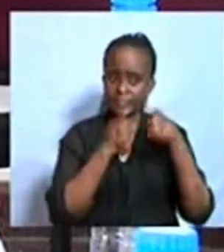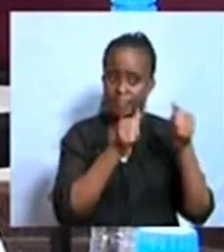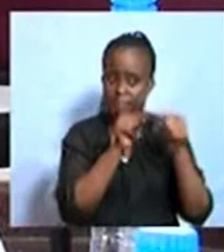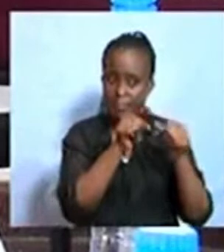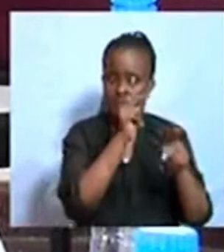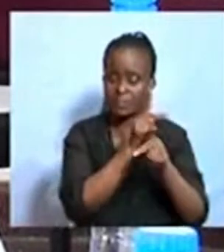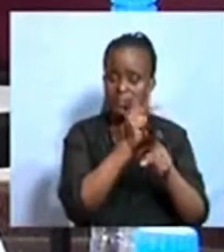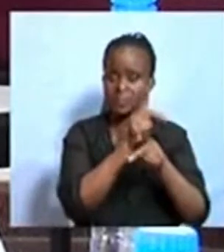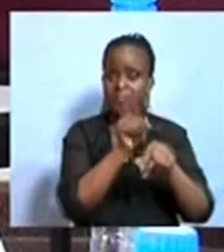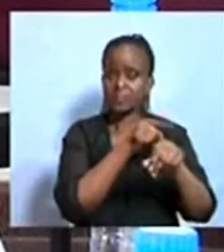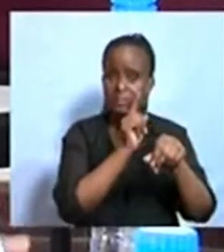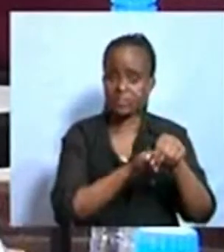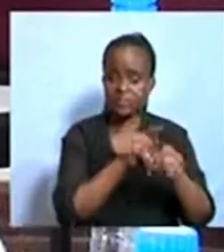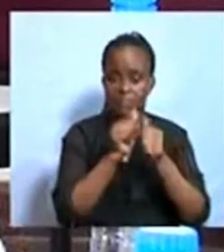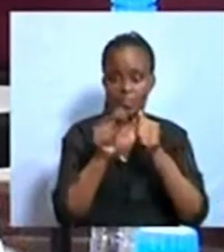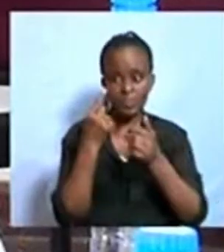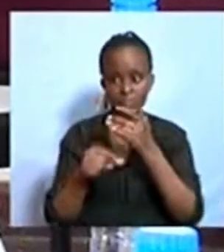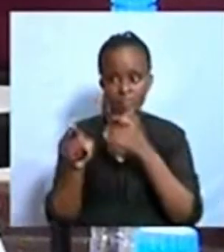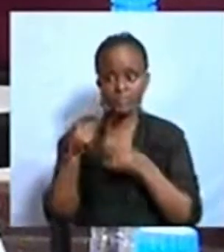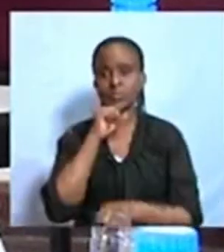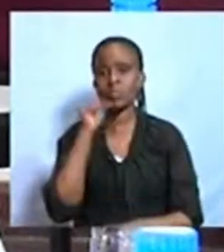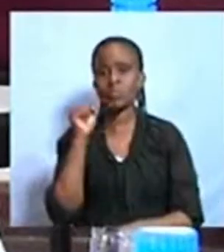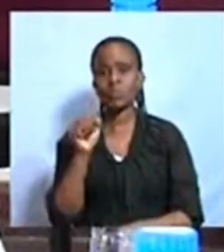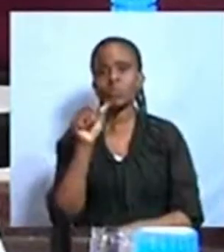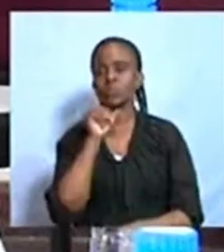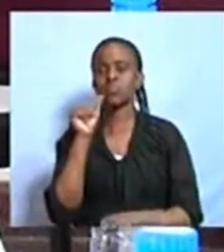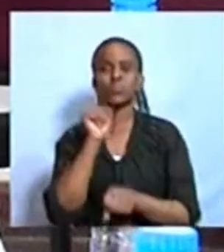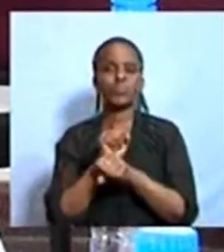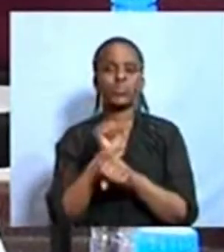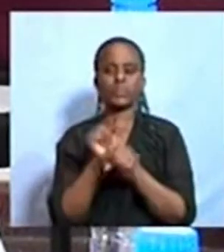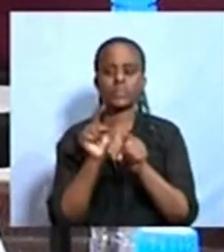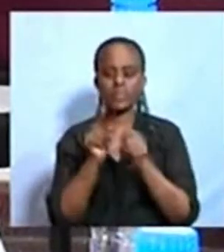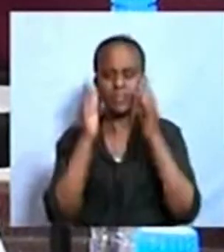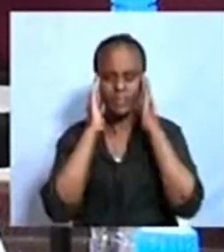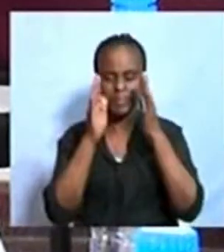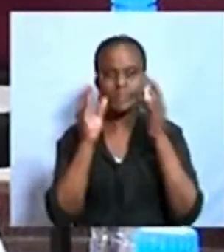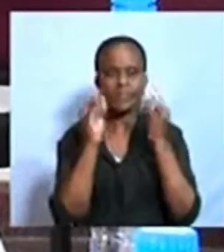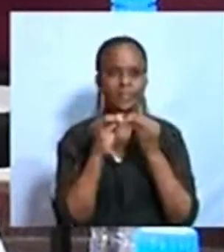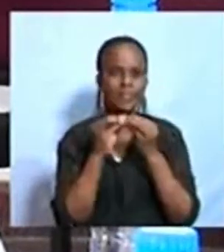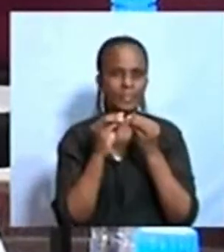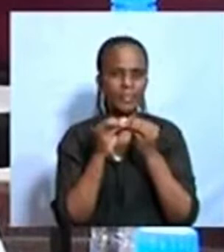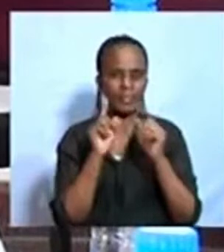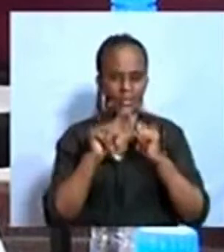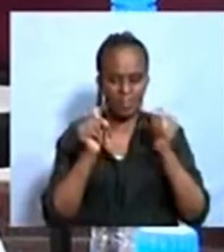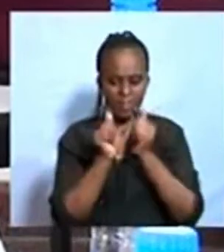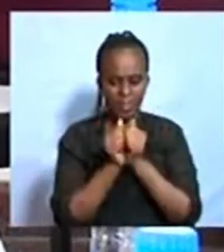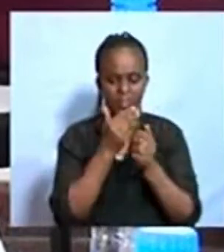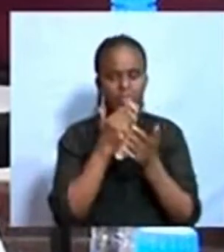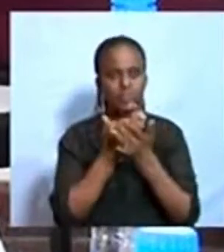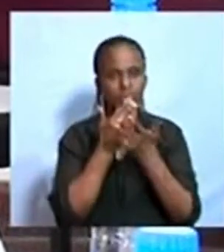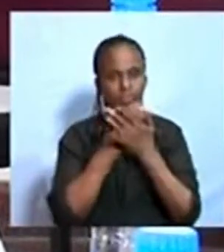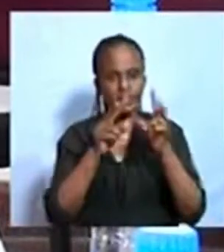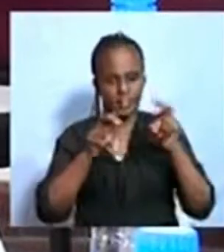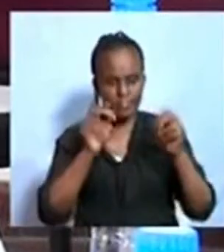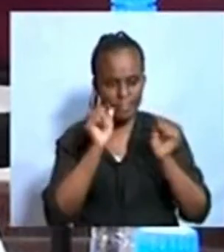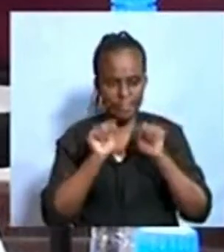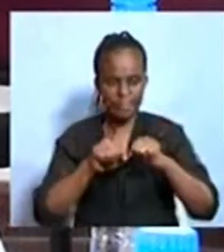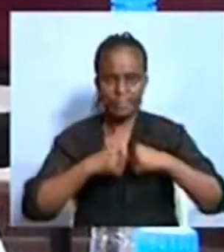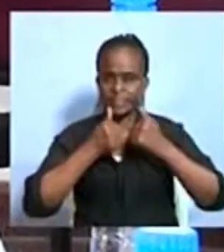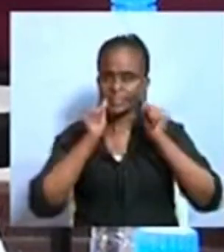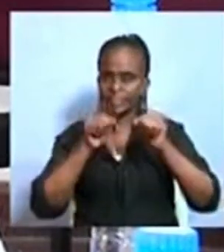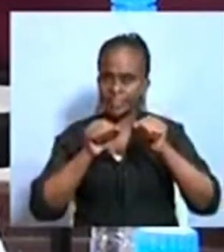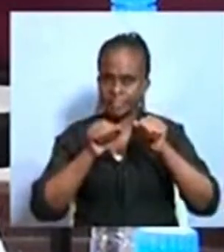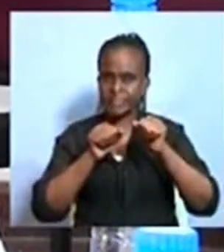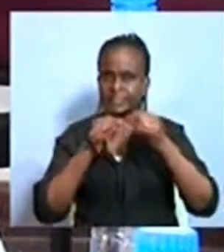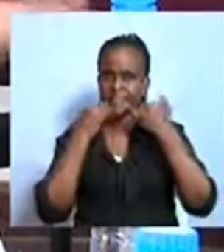kept for a long time that are archaic and not working, and we're glued to them. But with proper research, then we'll be able to be told, and part